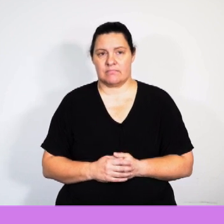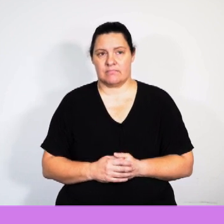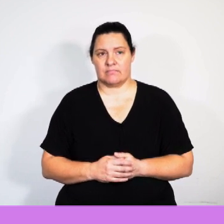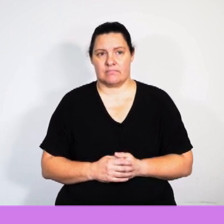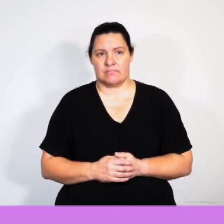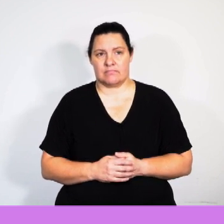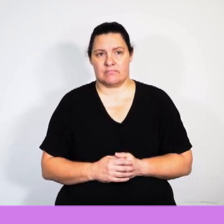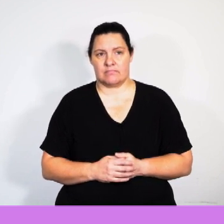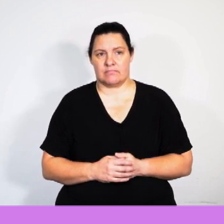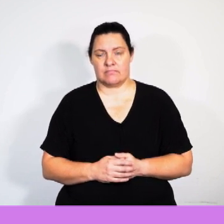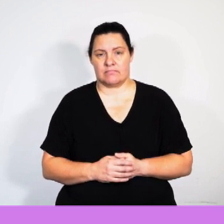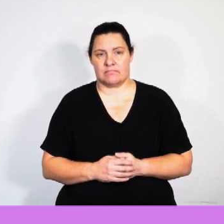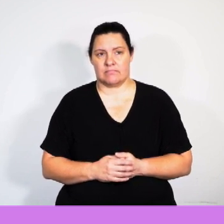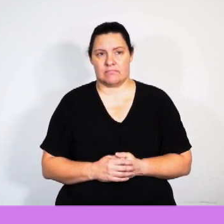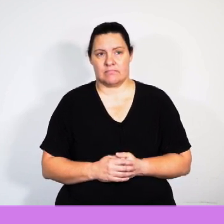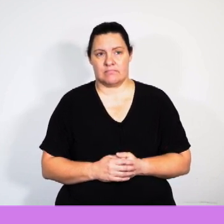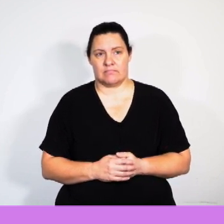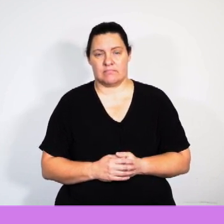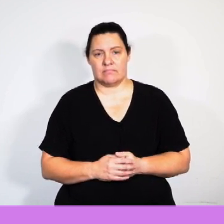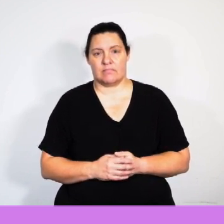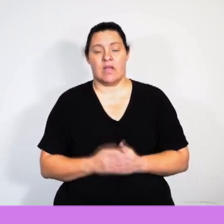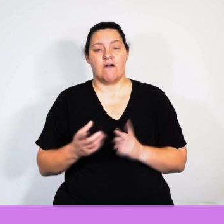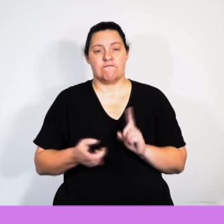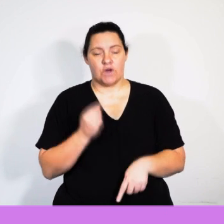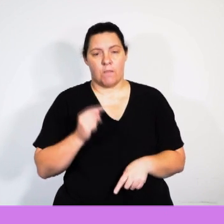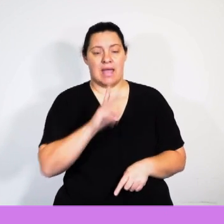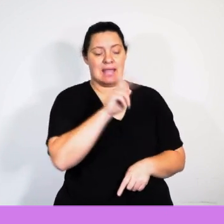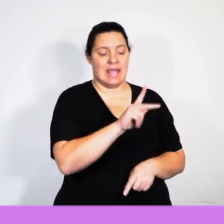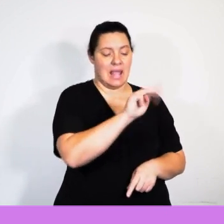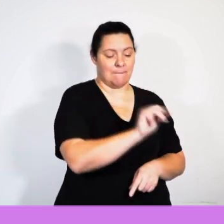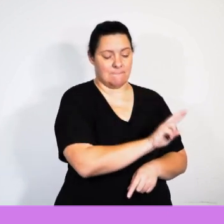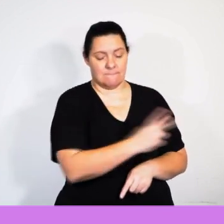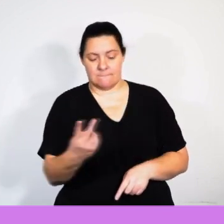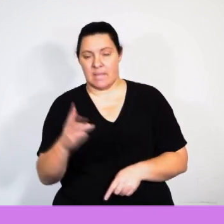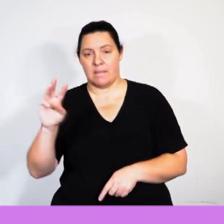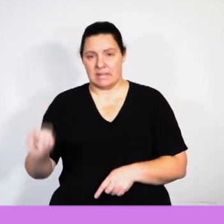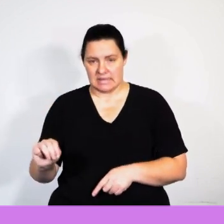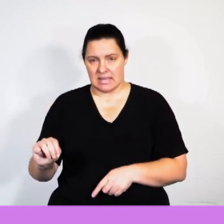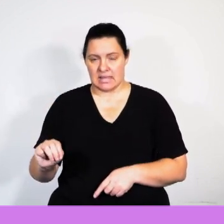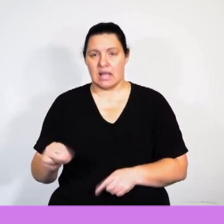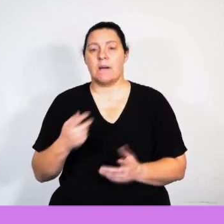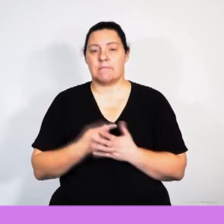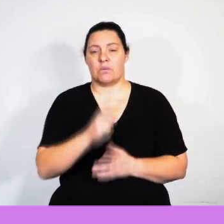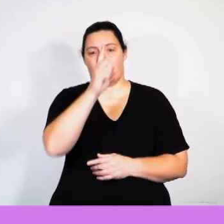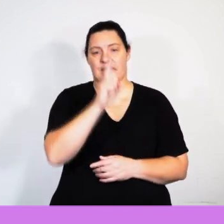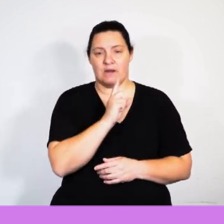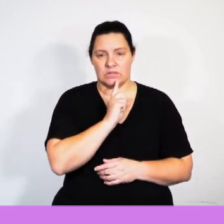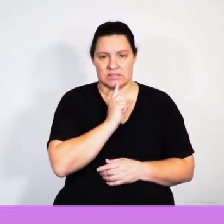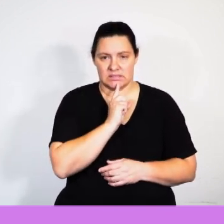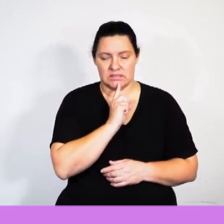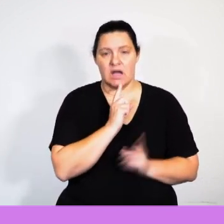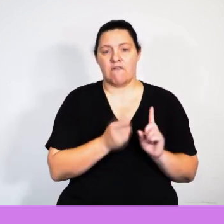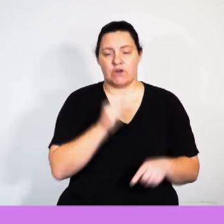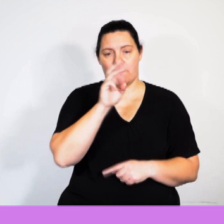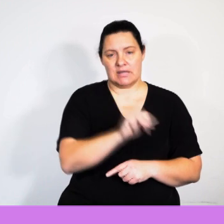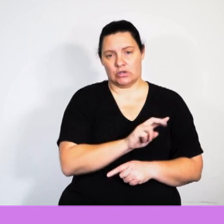can see. And millimeters. When we move from kilometers to meters, we multiply by